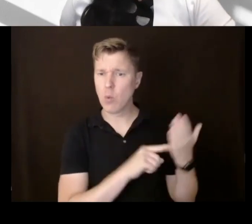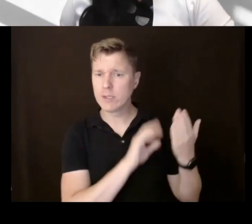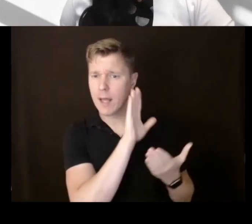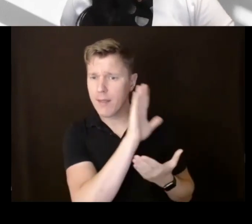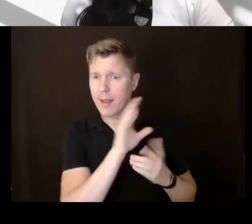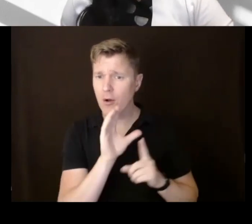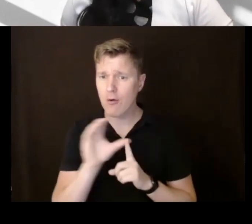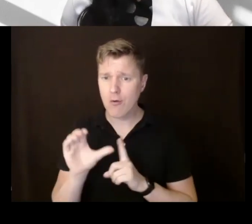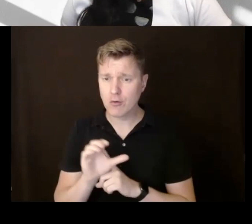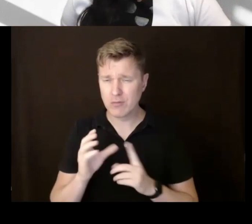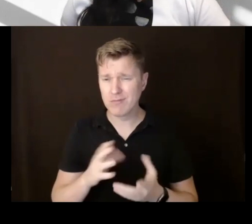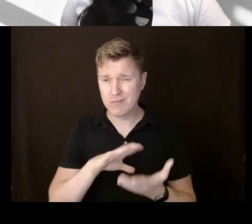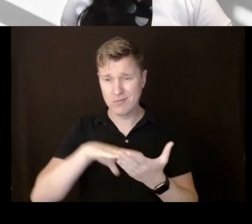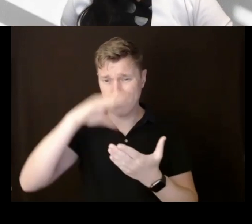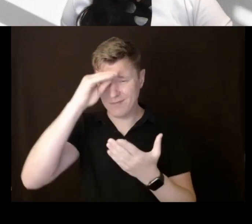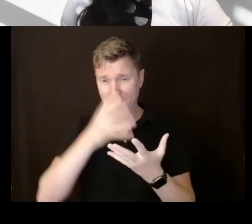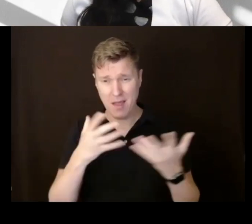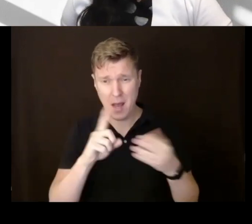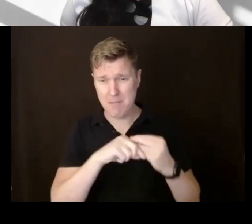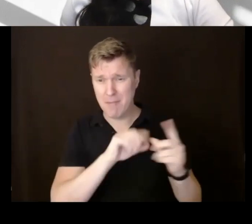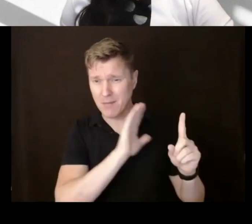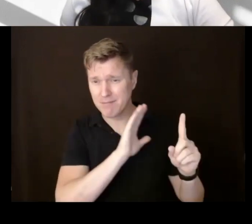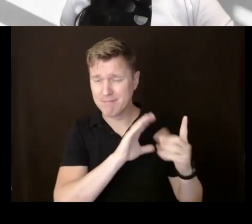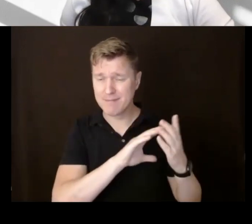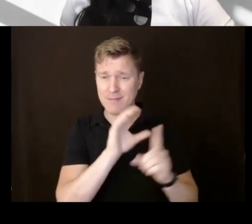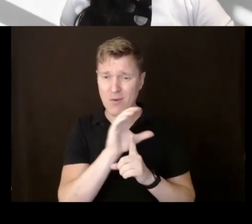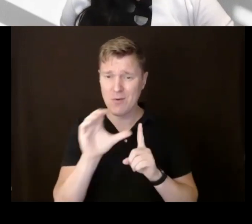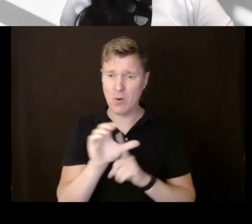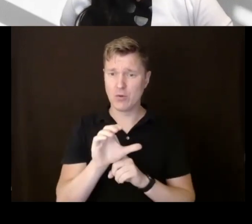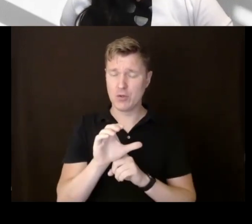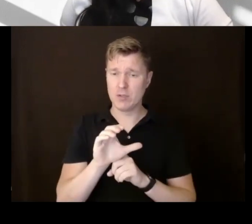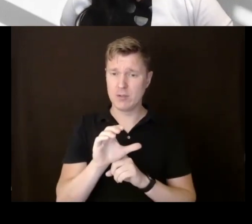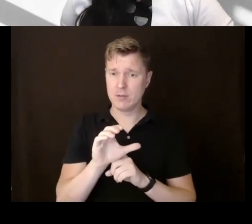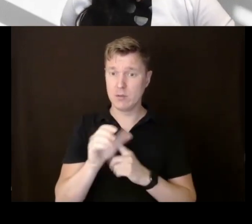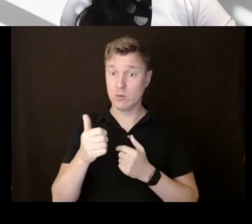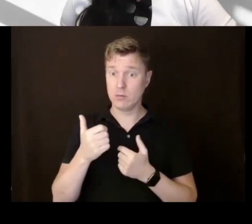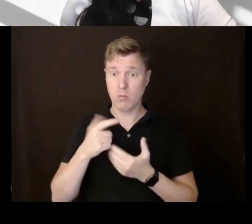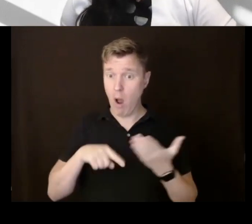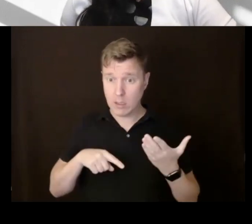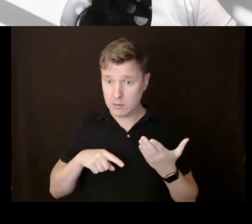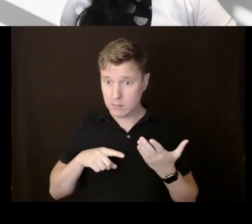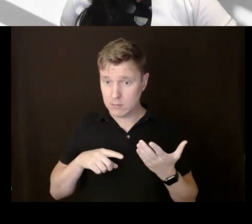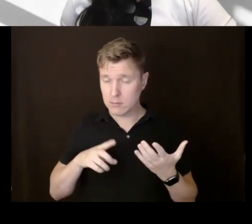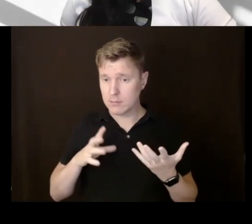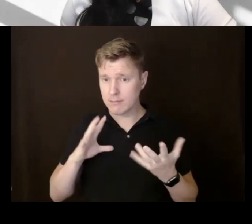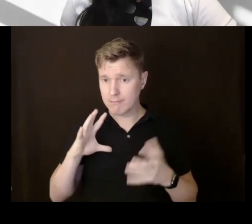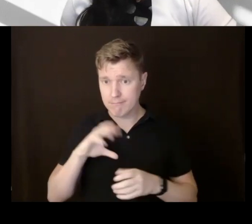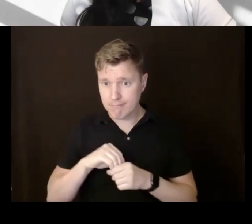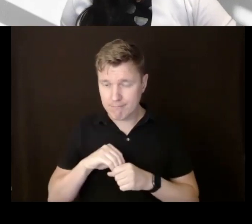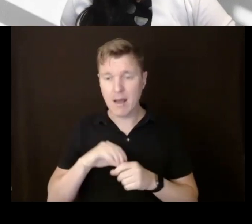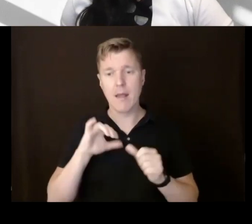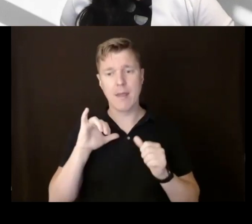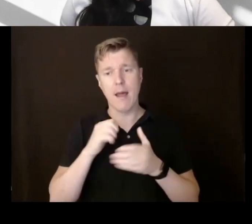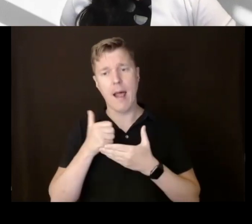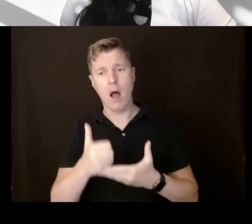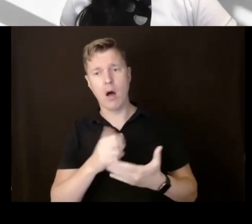you learn a lot by learning what people's cultures are, and it helps you to be able to relate to them.